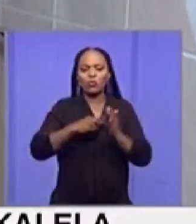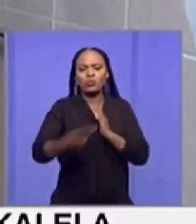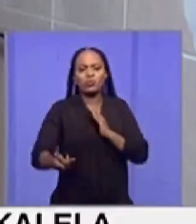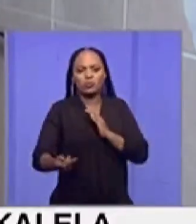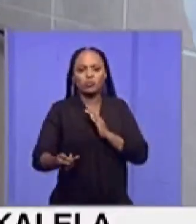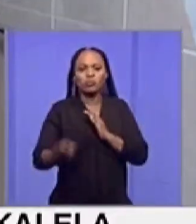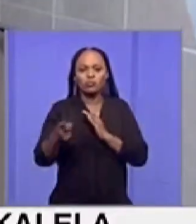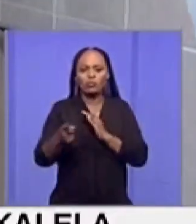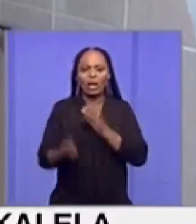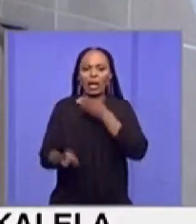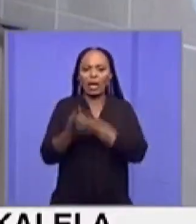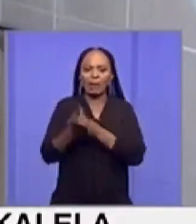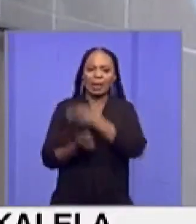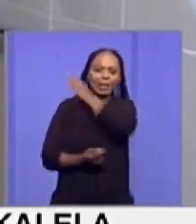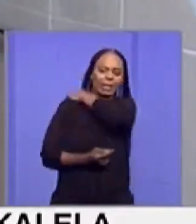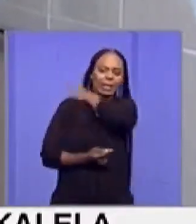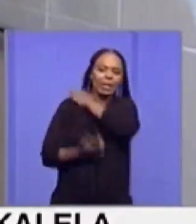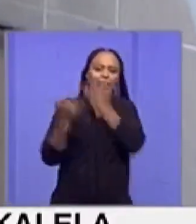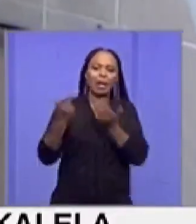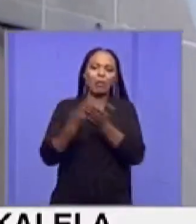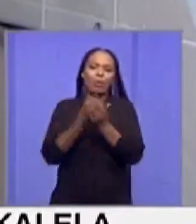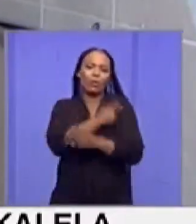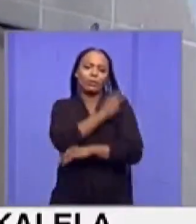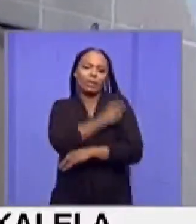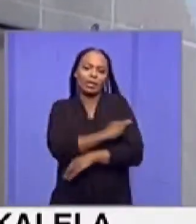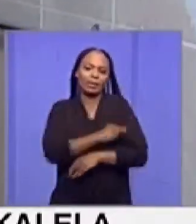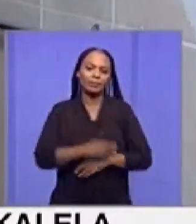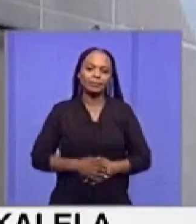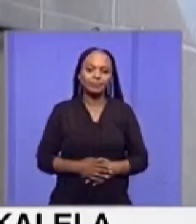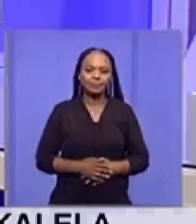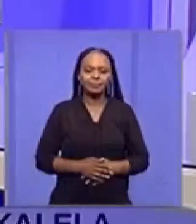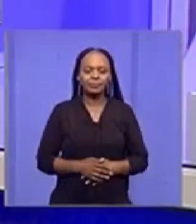the vertebrae in her spine. She's in hospital at the moment.